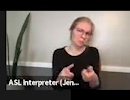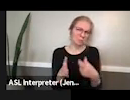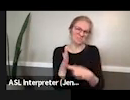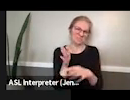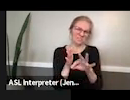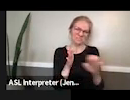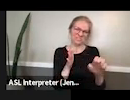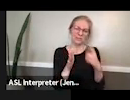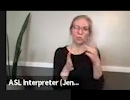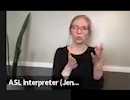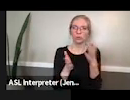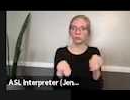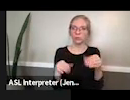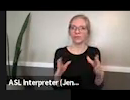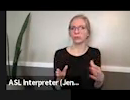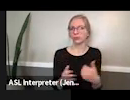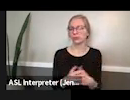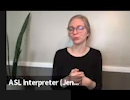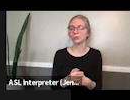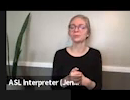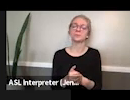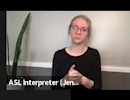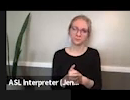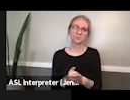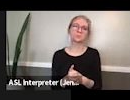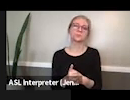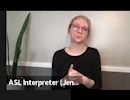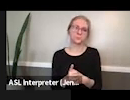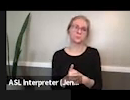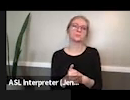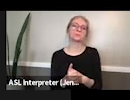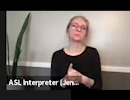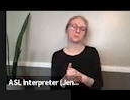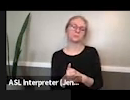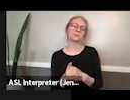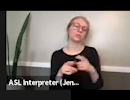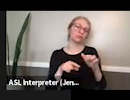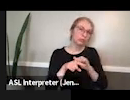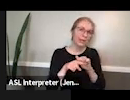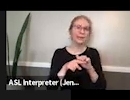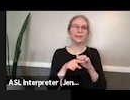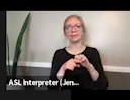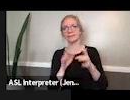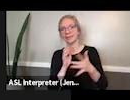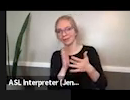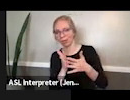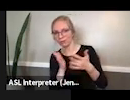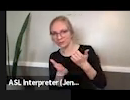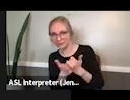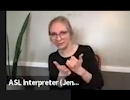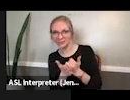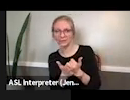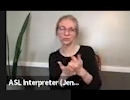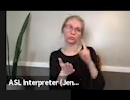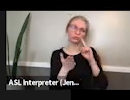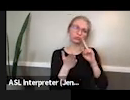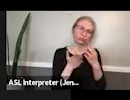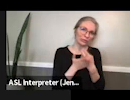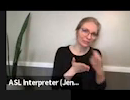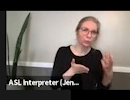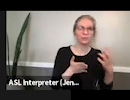So a lot of training, a lot of technical assistance, resource information, and then family